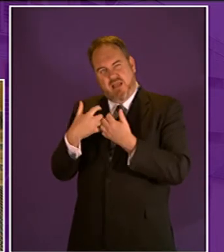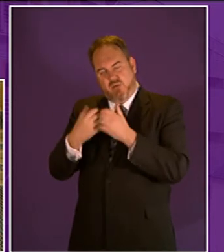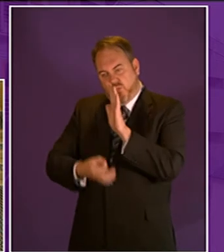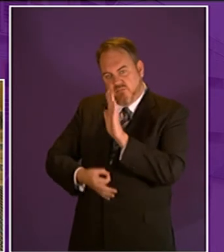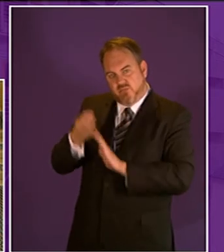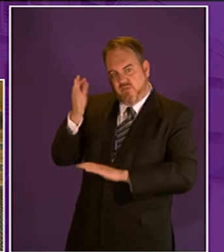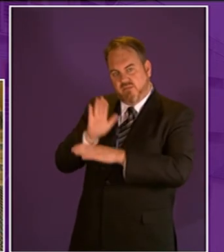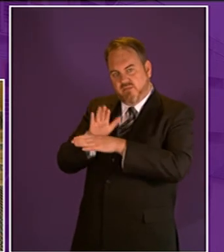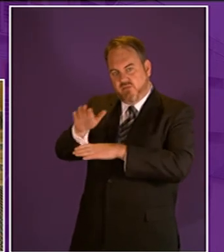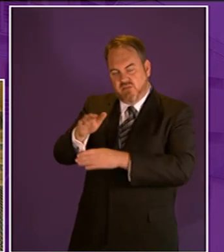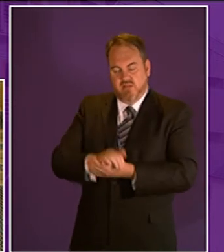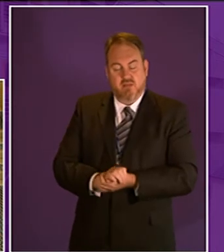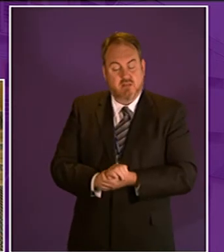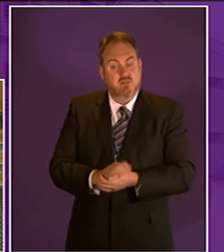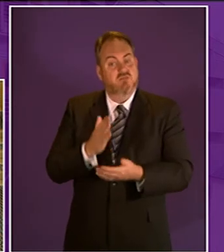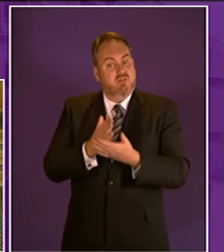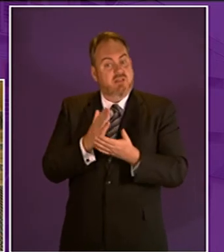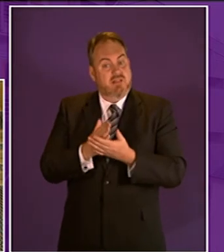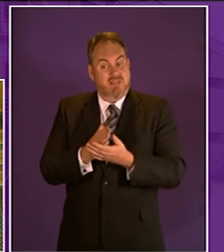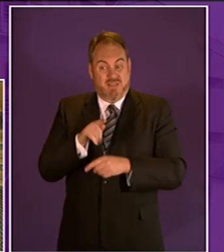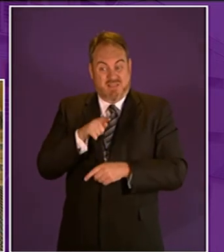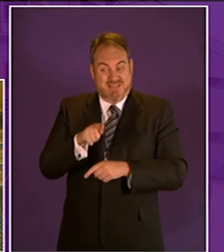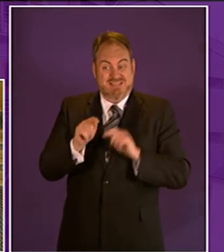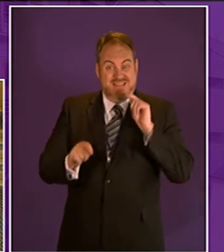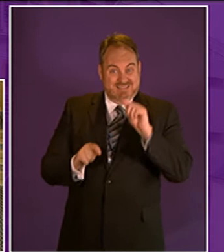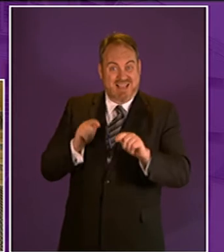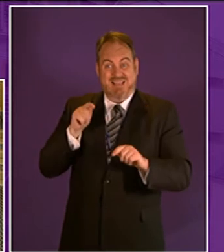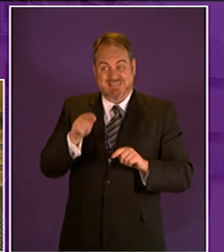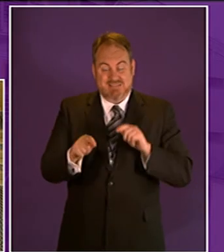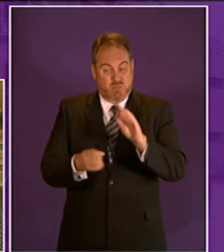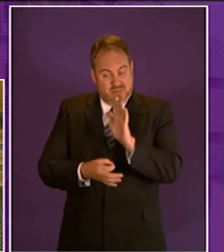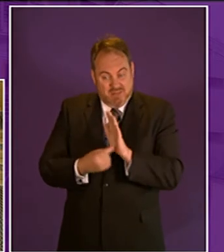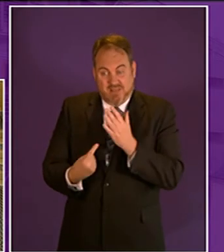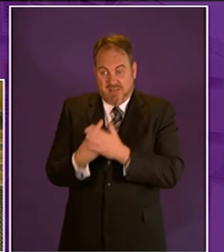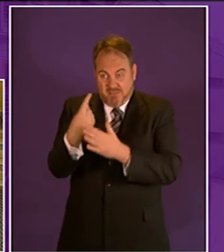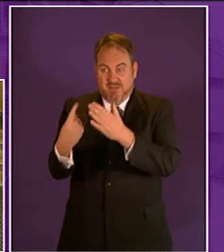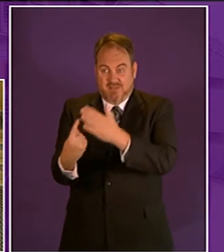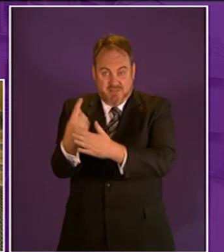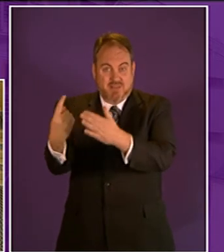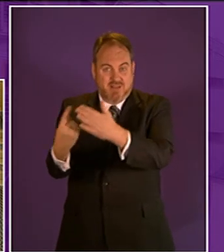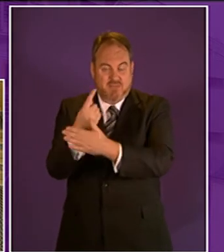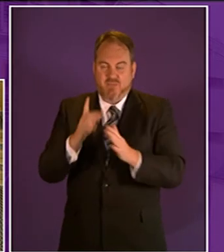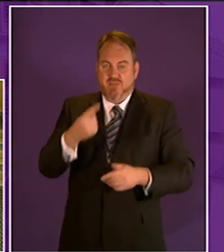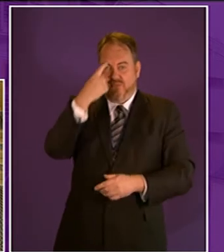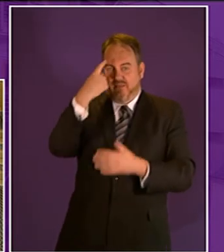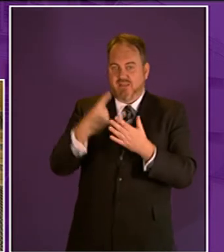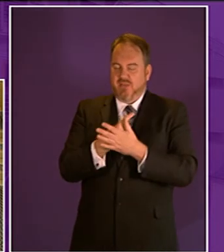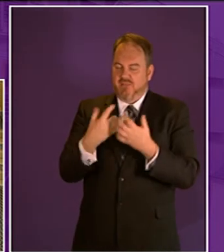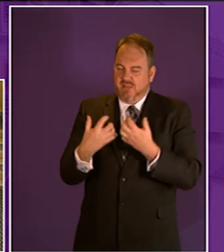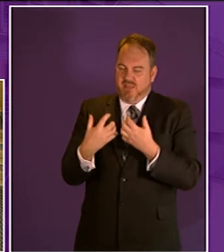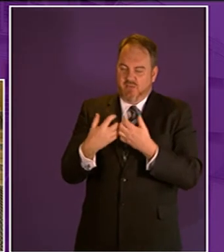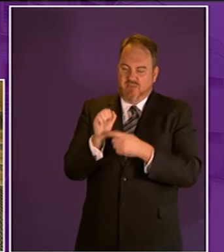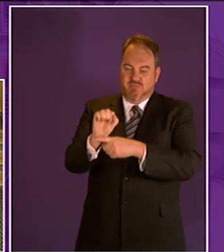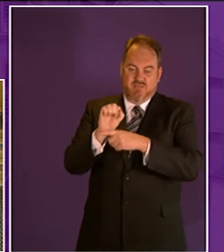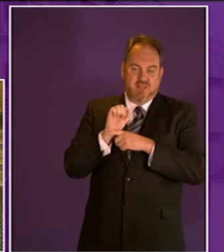in response to this attack, but also on an ongoing basis to build that resilience. And I'm very happy to keep Parliament updated about